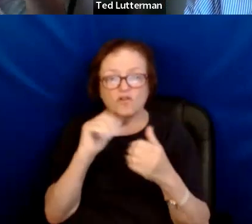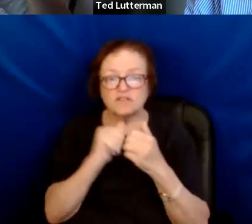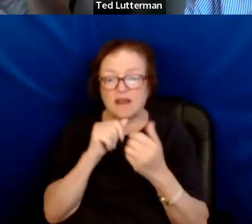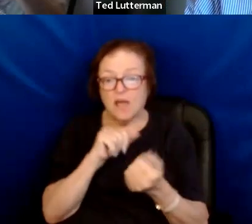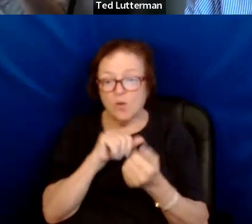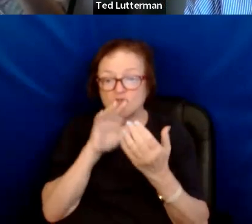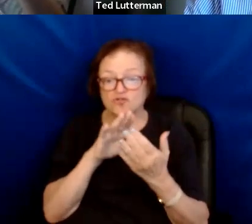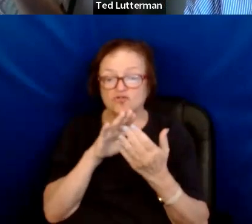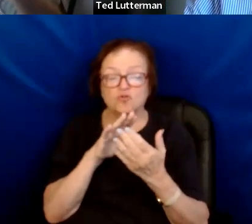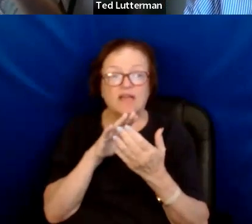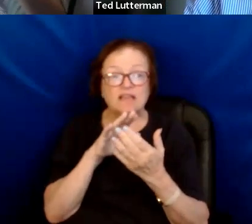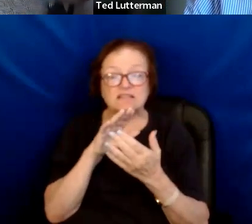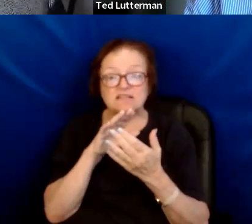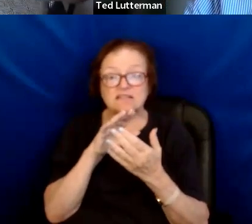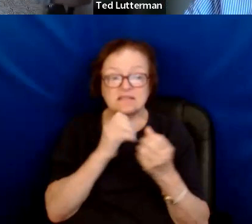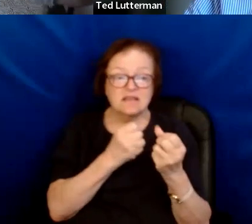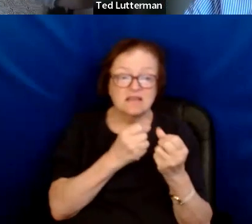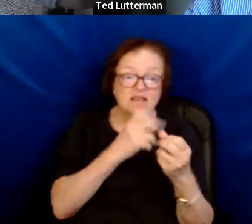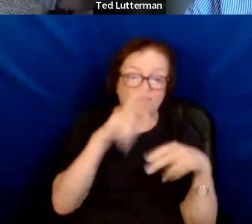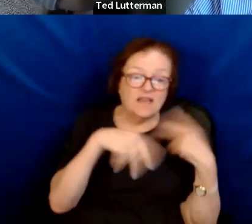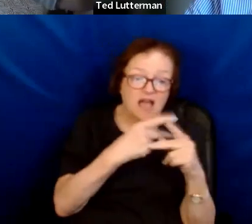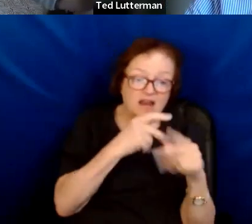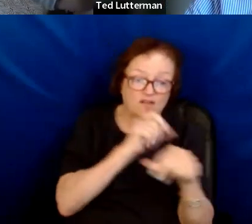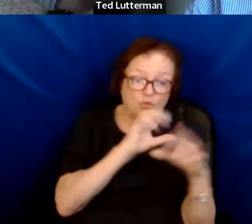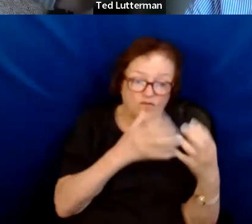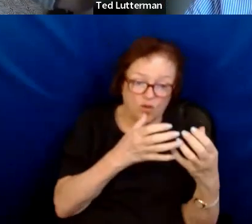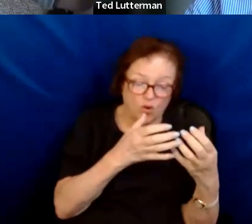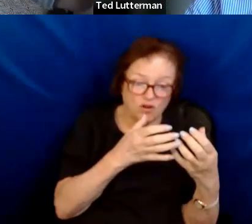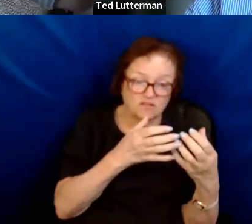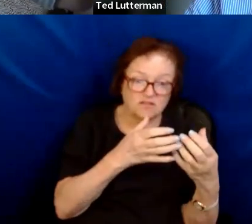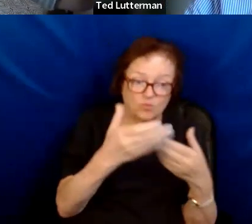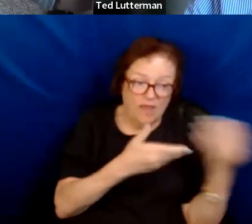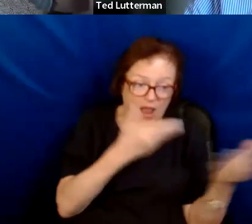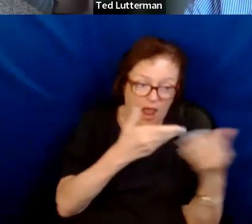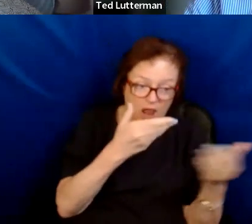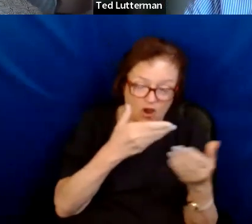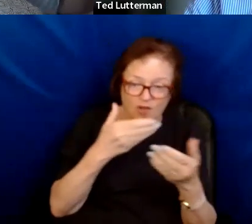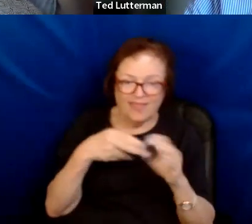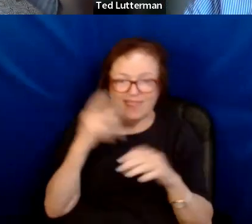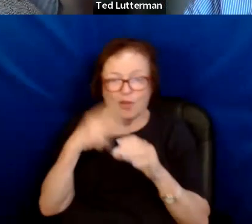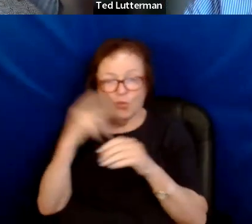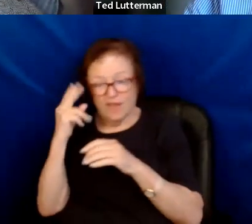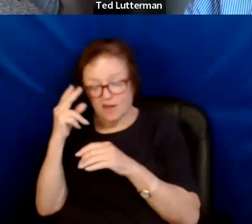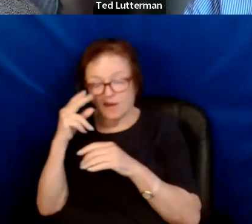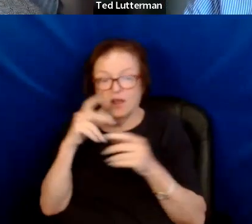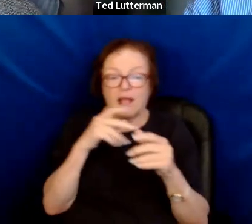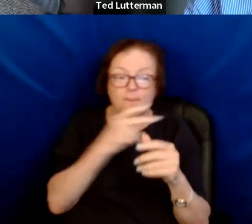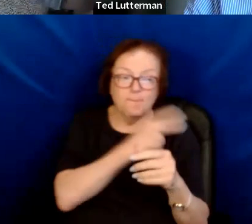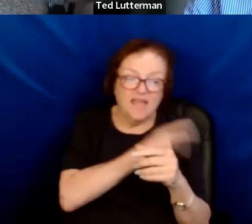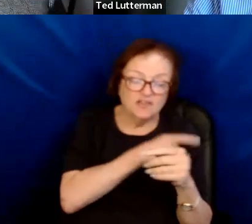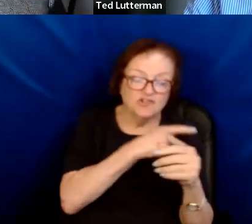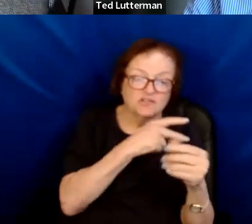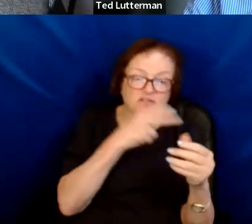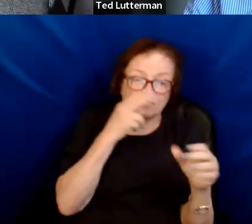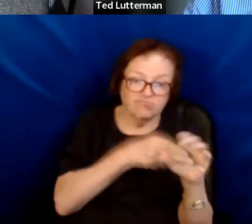like the stock of workforce. There's inflow, outflow, and we are going to grow our workforce as long as the inflow is greater than the outflow. So